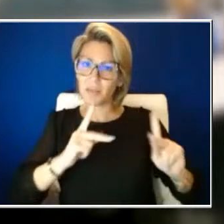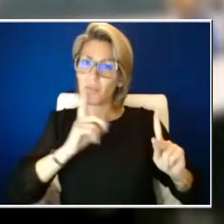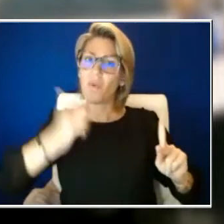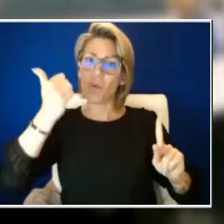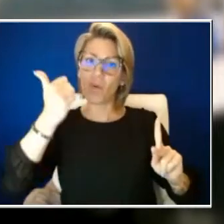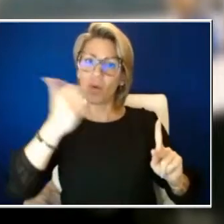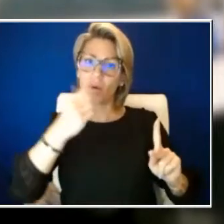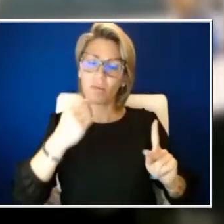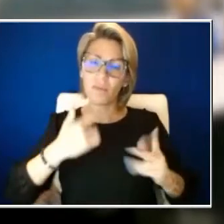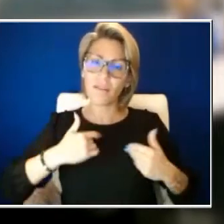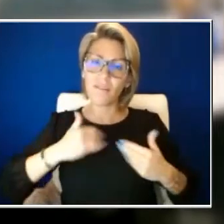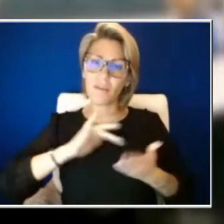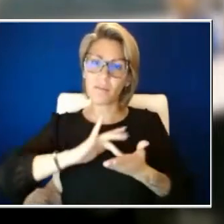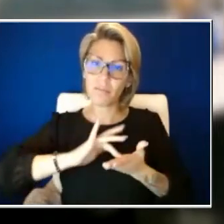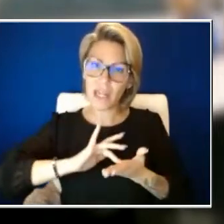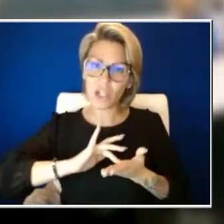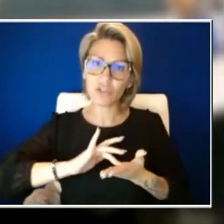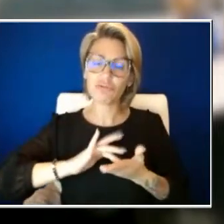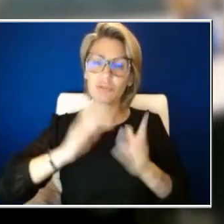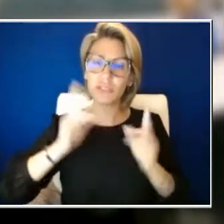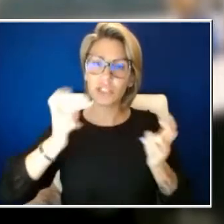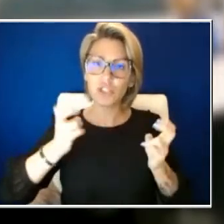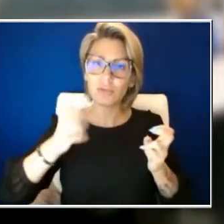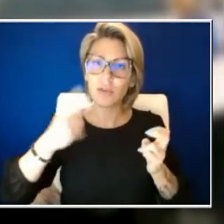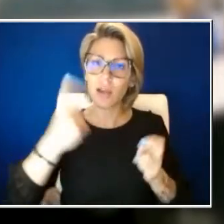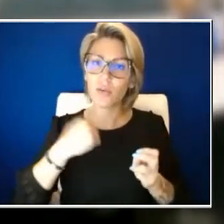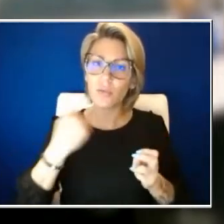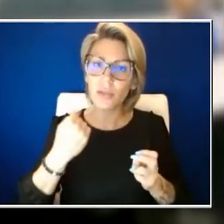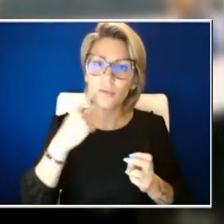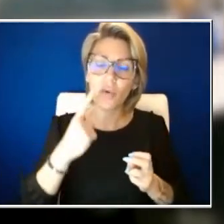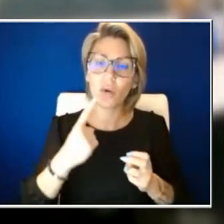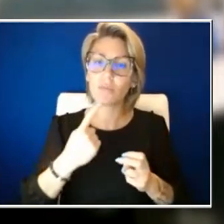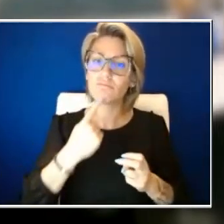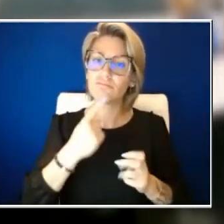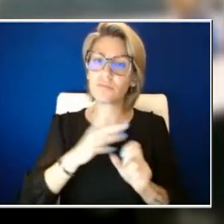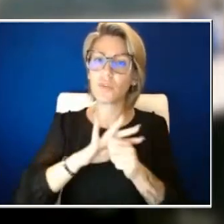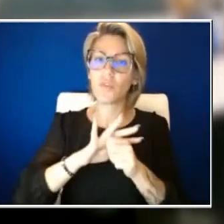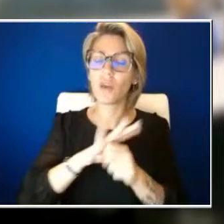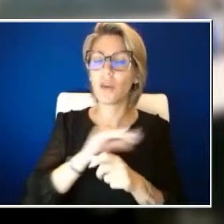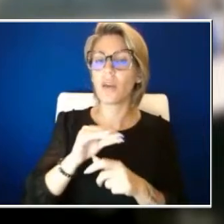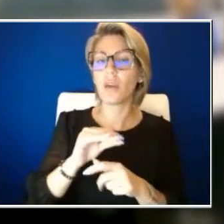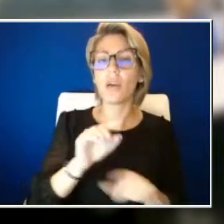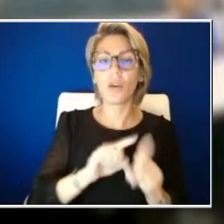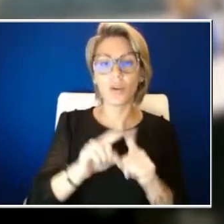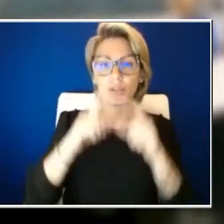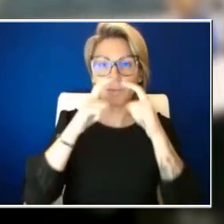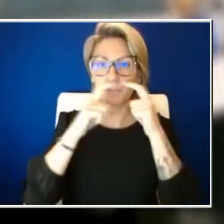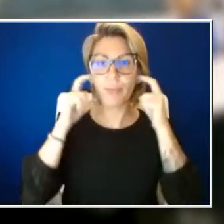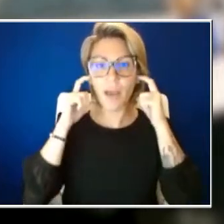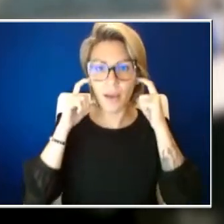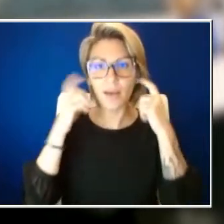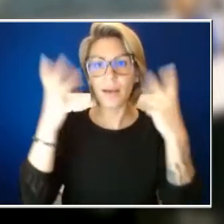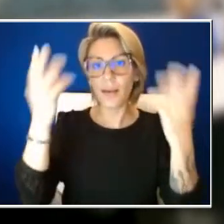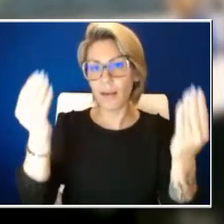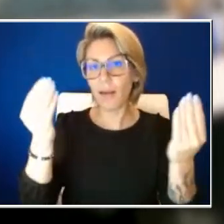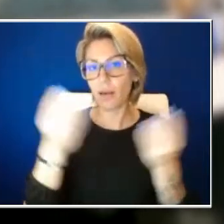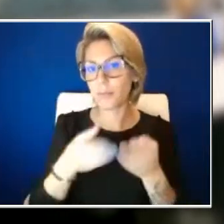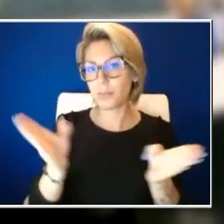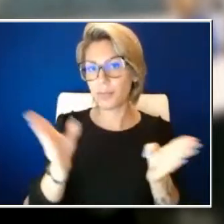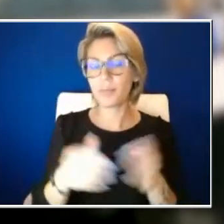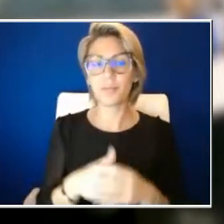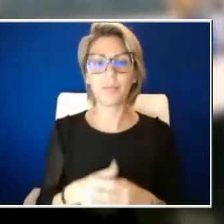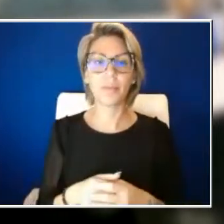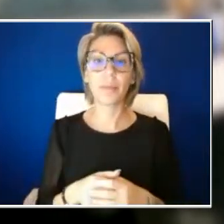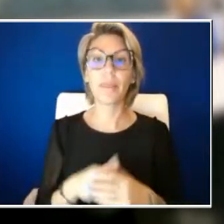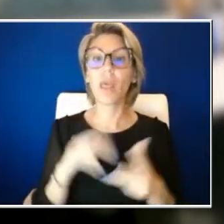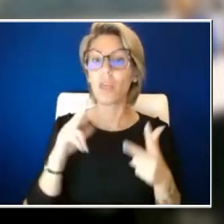have medical conditions, and are higher risk for getting severe COVID, and also wear a mask when out in public. The third thing I